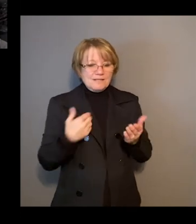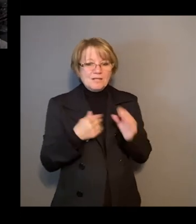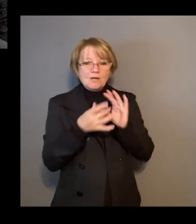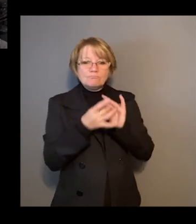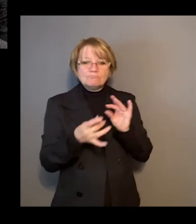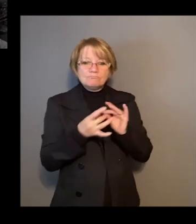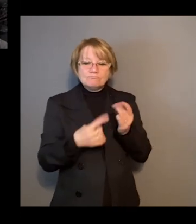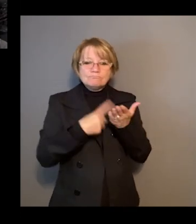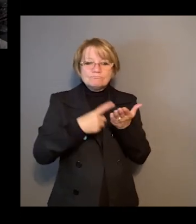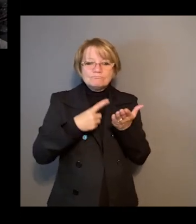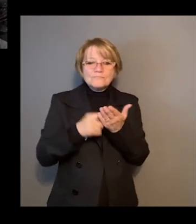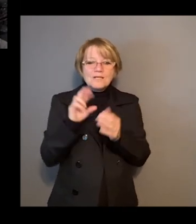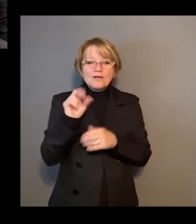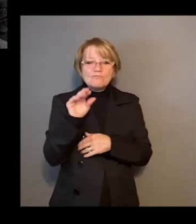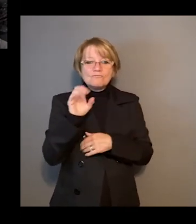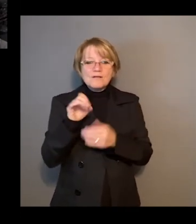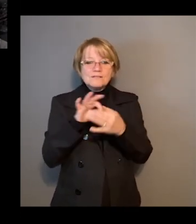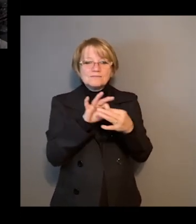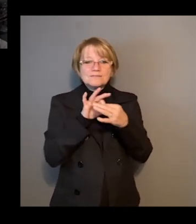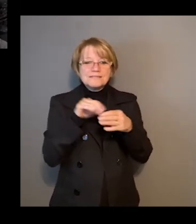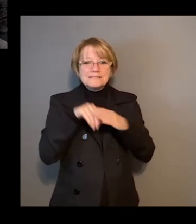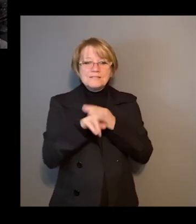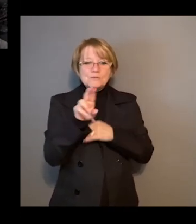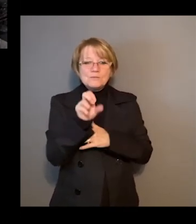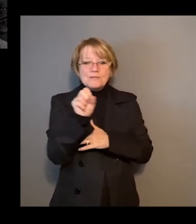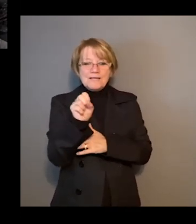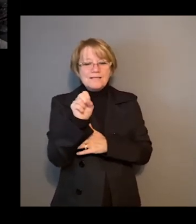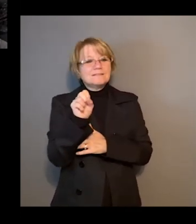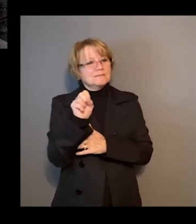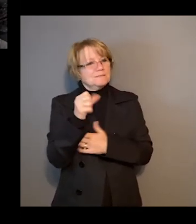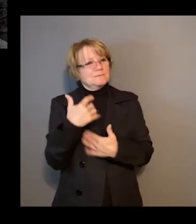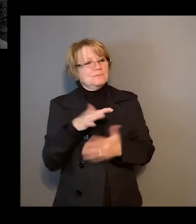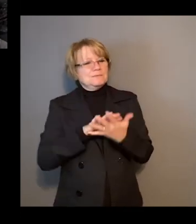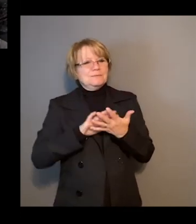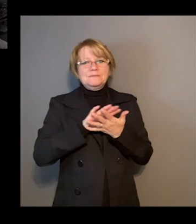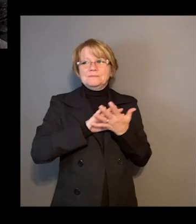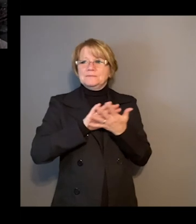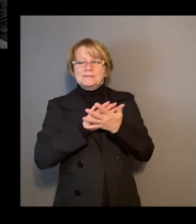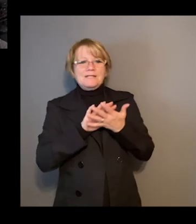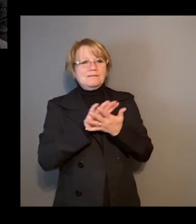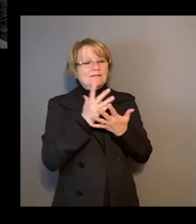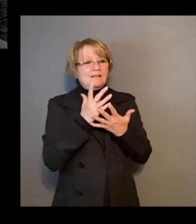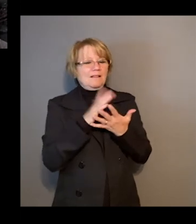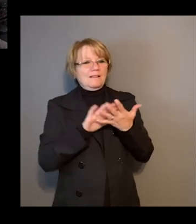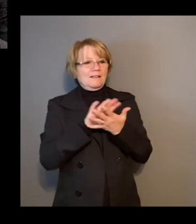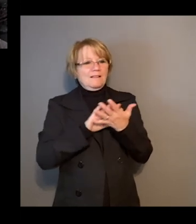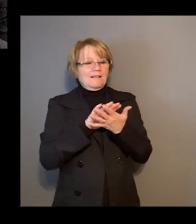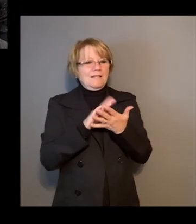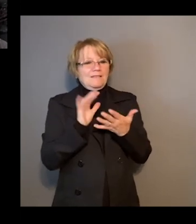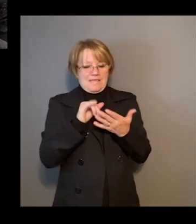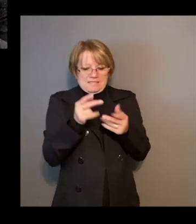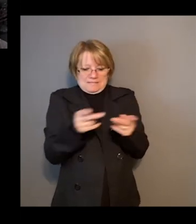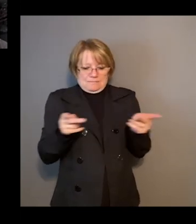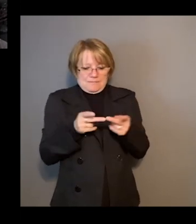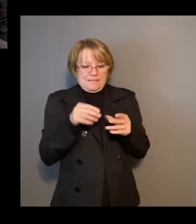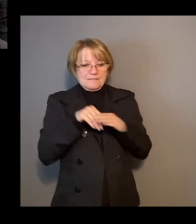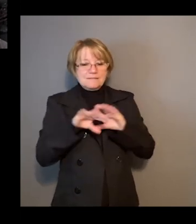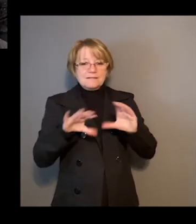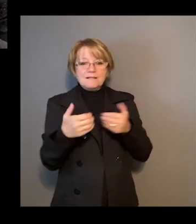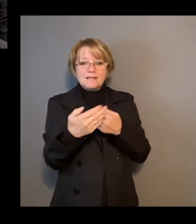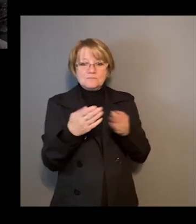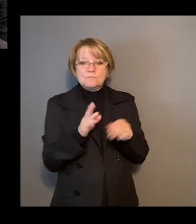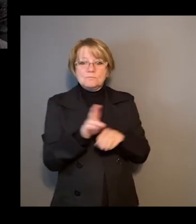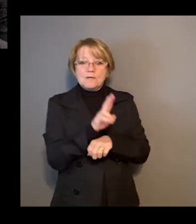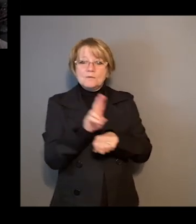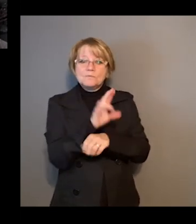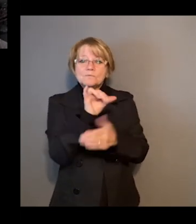that's kind of like this ambivalent space that I occupy. And I use that space in the classroom as well. And I understand that's